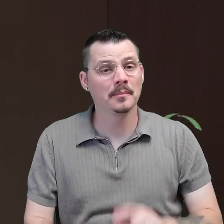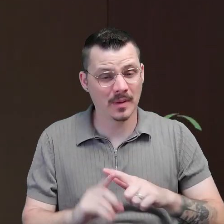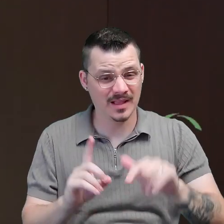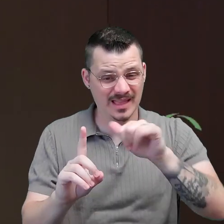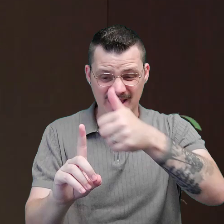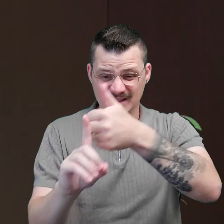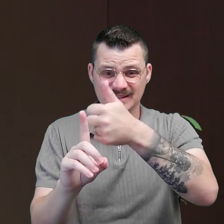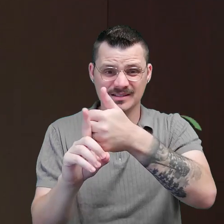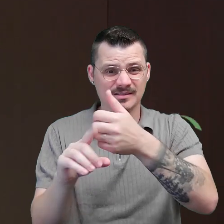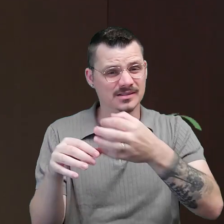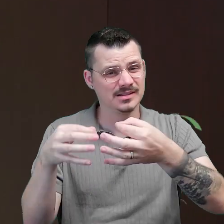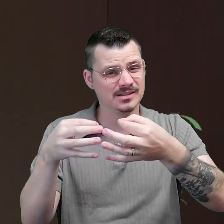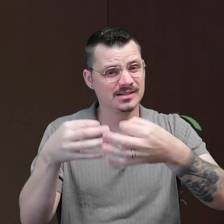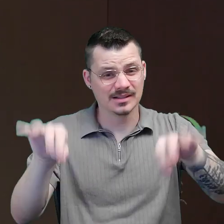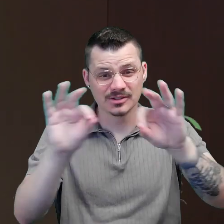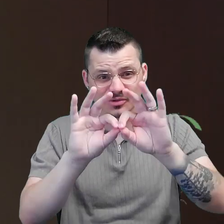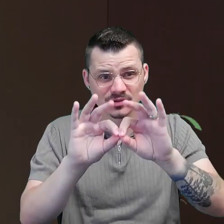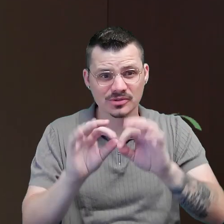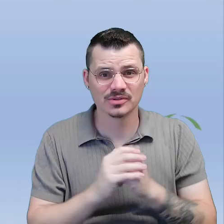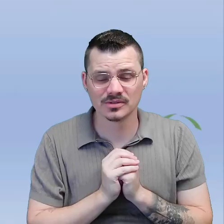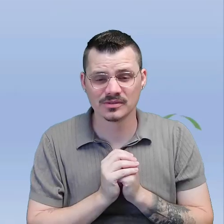Turns out to be essential.